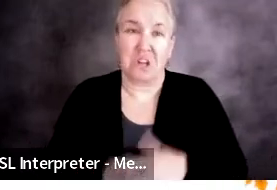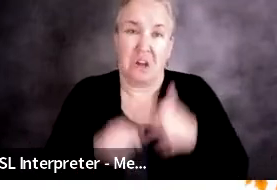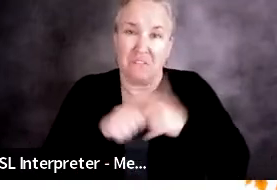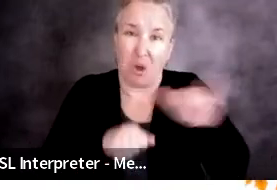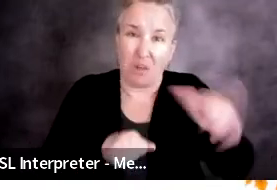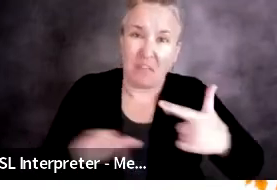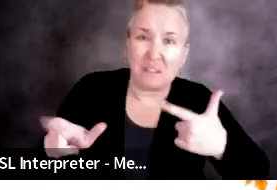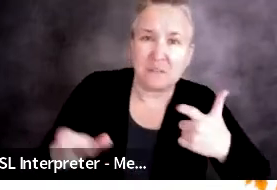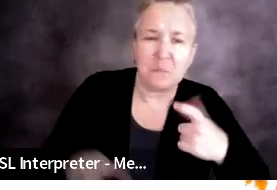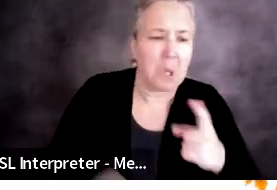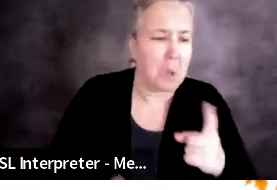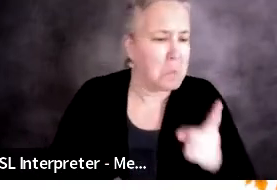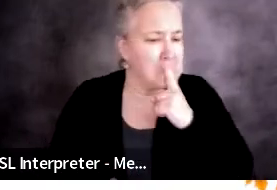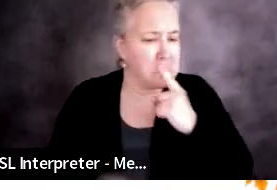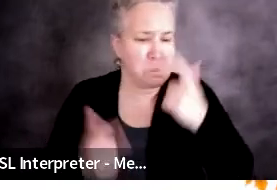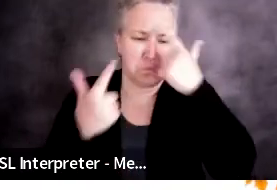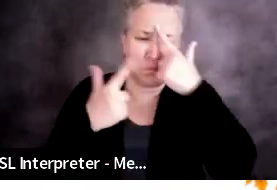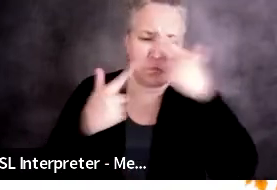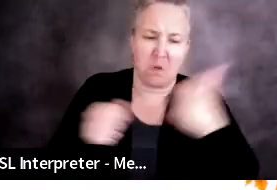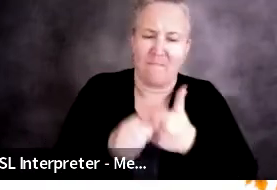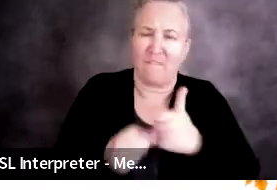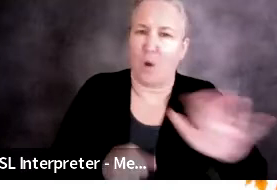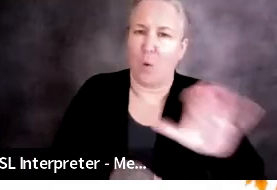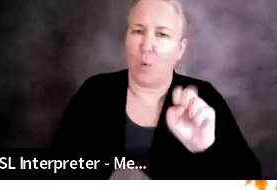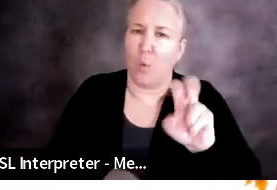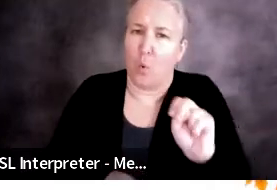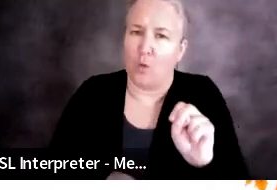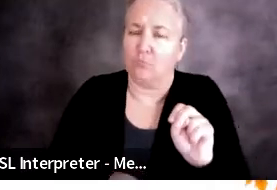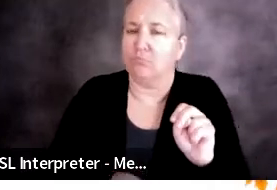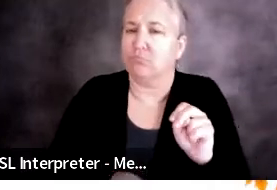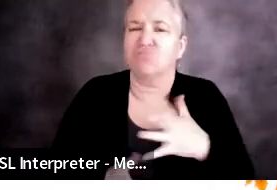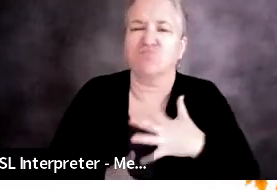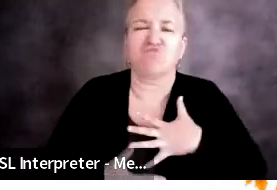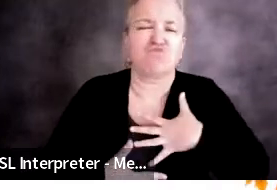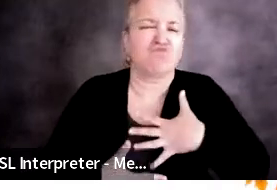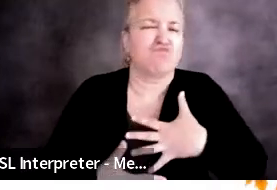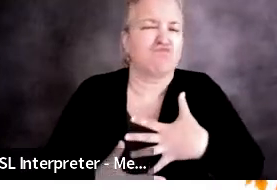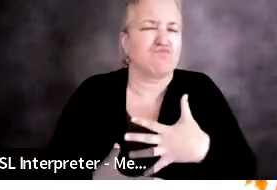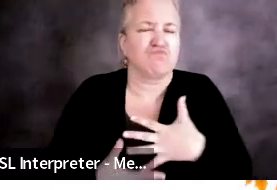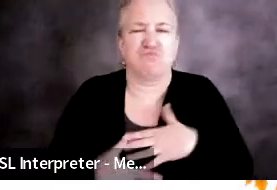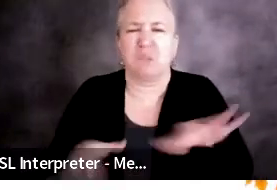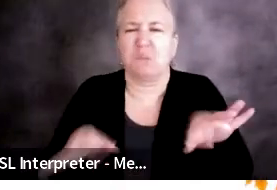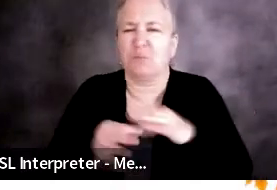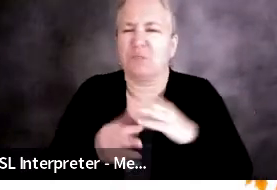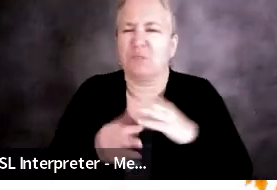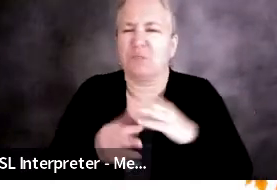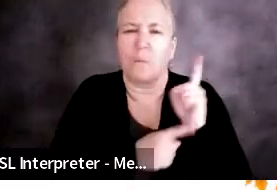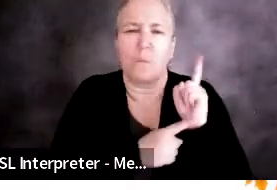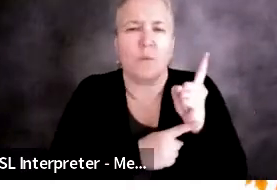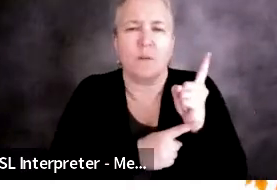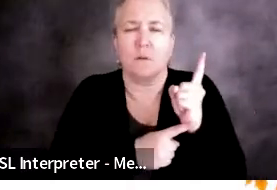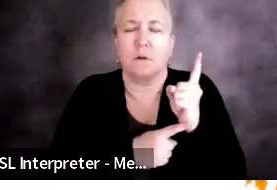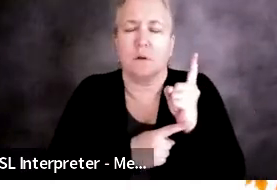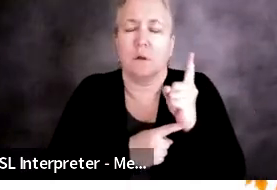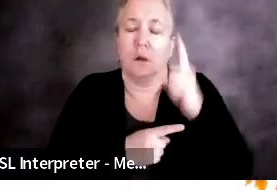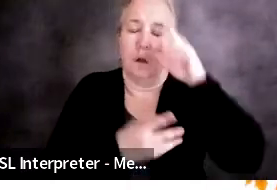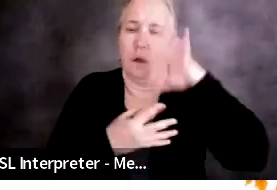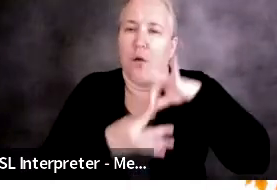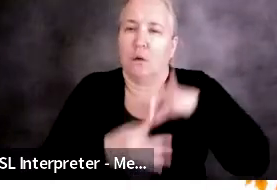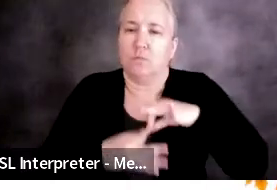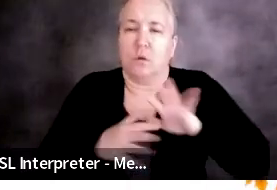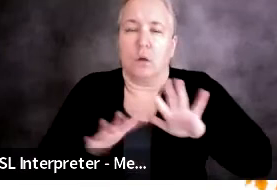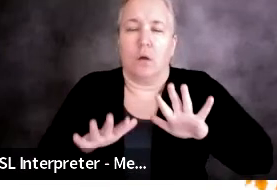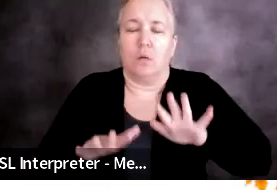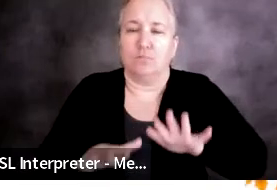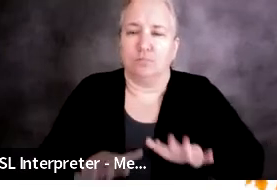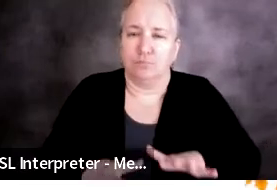own pace. It's great to do when you just need a moment to yourself to collect your thoughts. So that's one